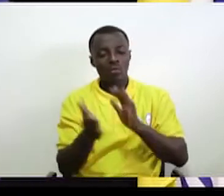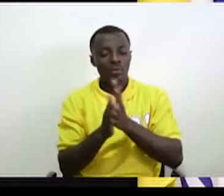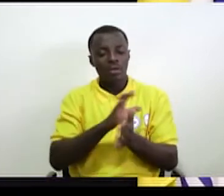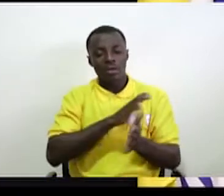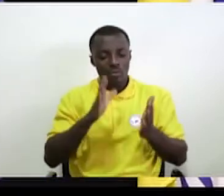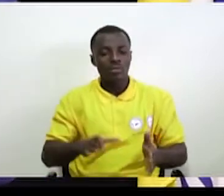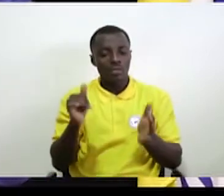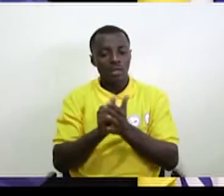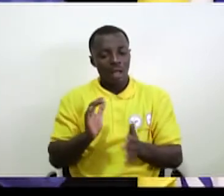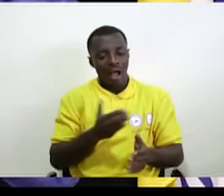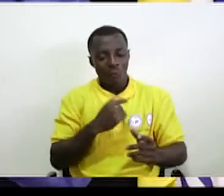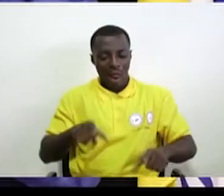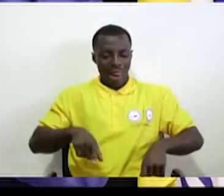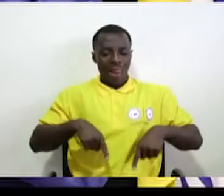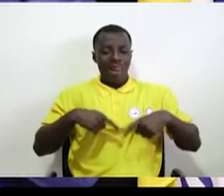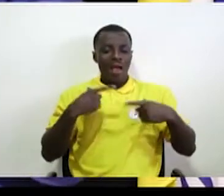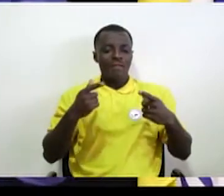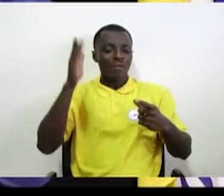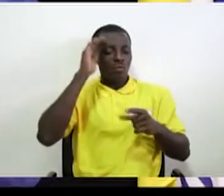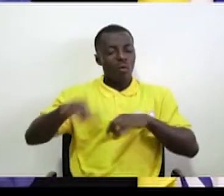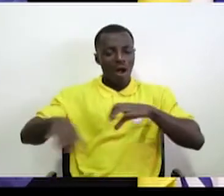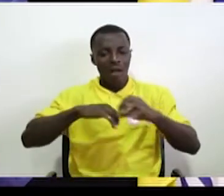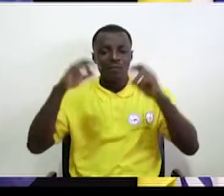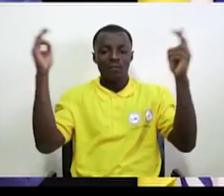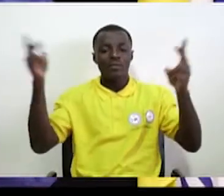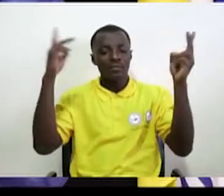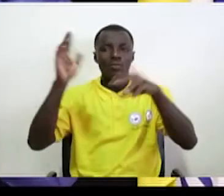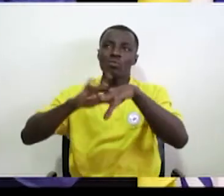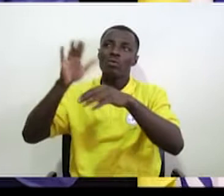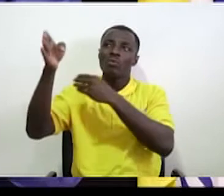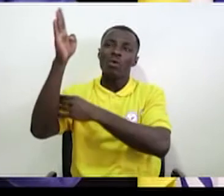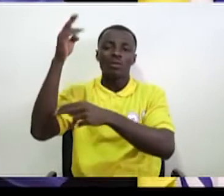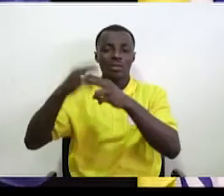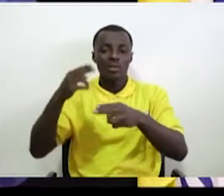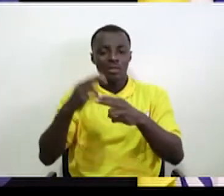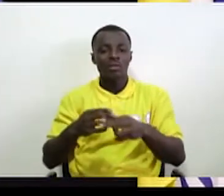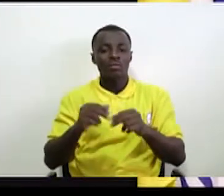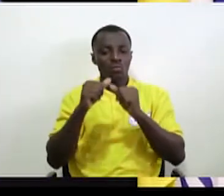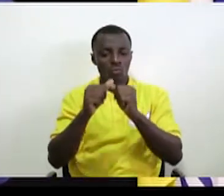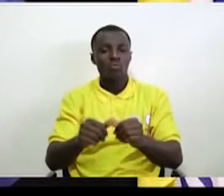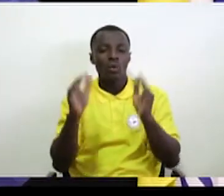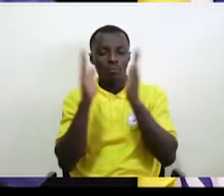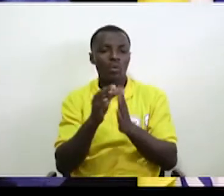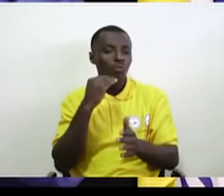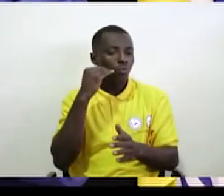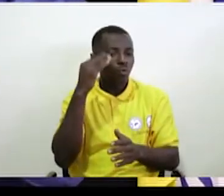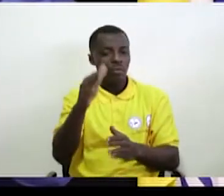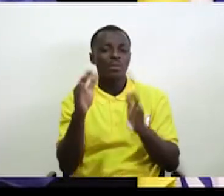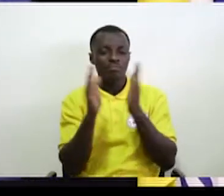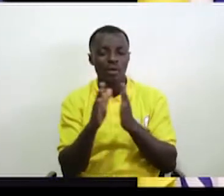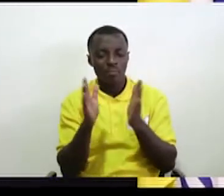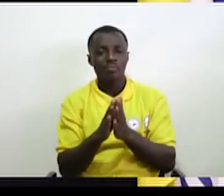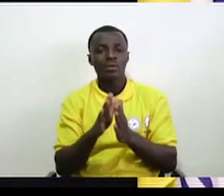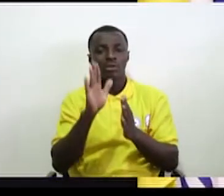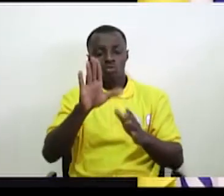Yenyamisum abrabo ebeyan kunimudia dia eshe yesu di eni onyam anti bompai na fa ho she